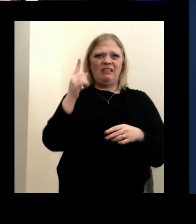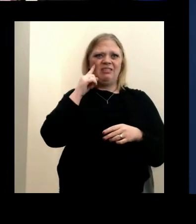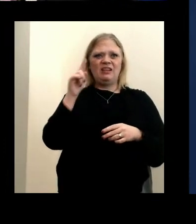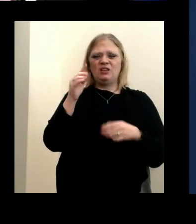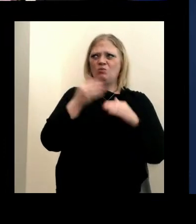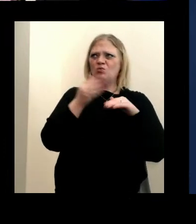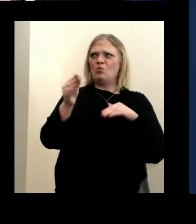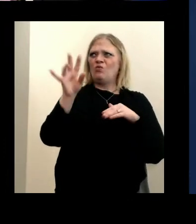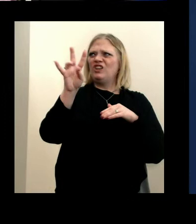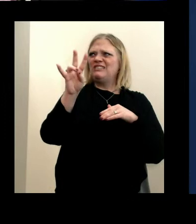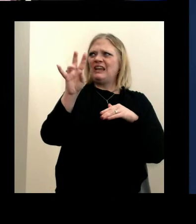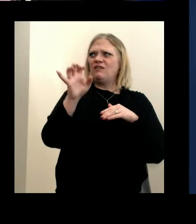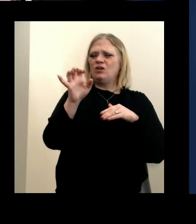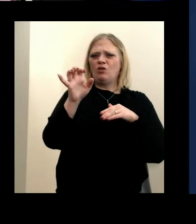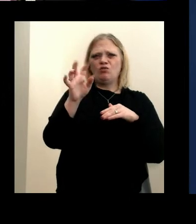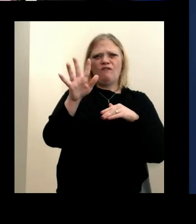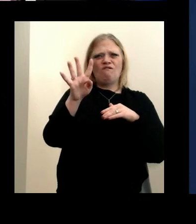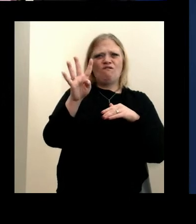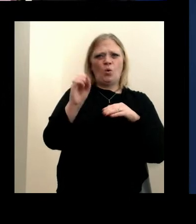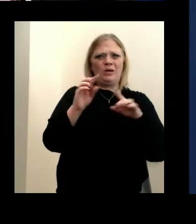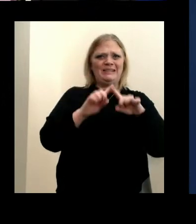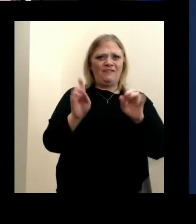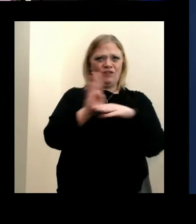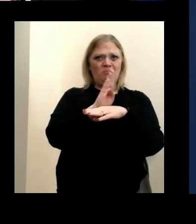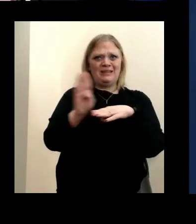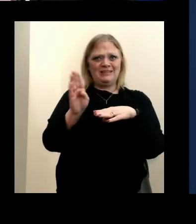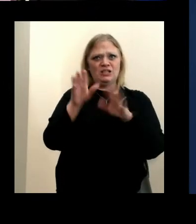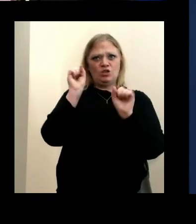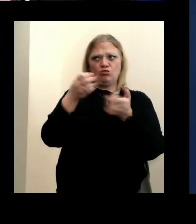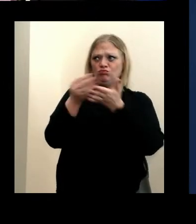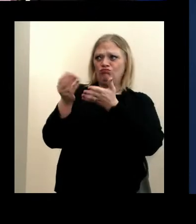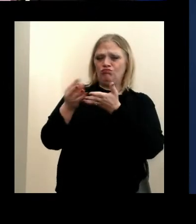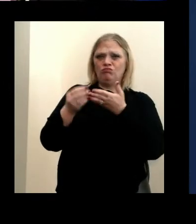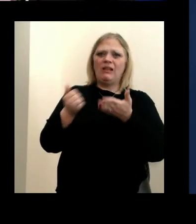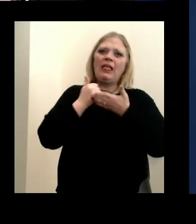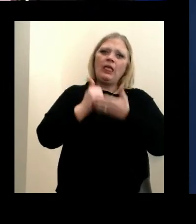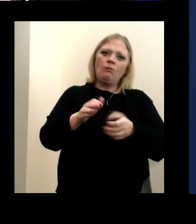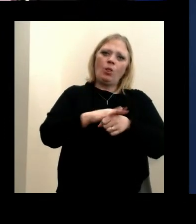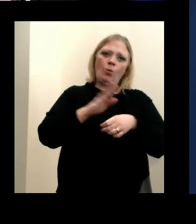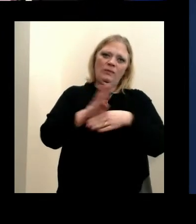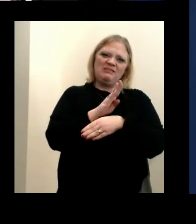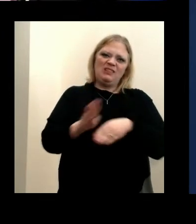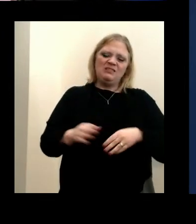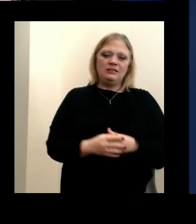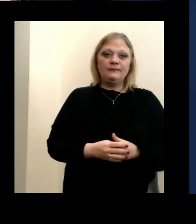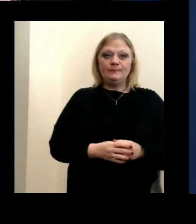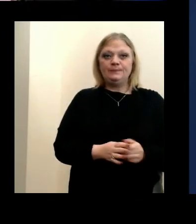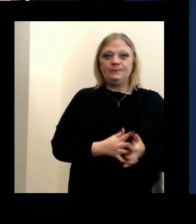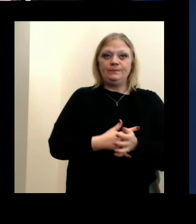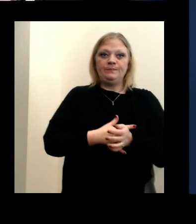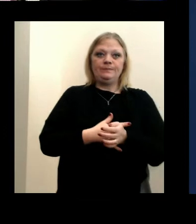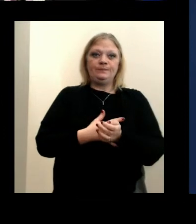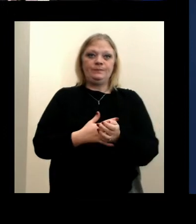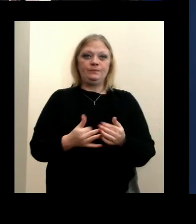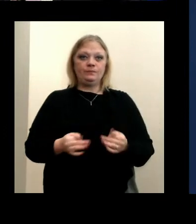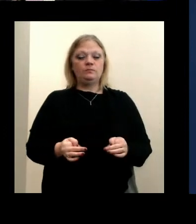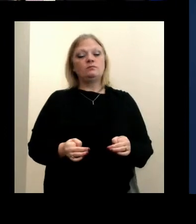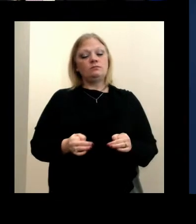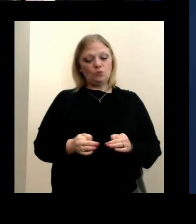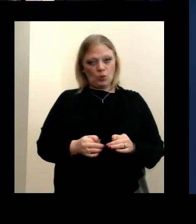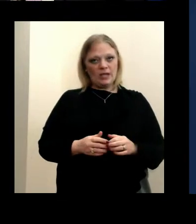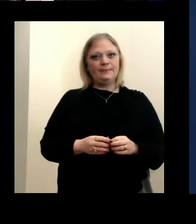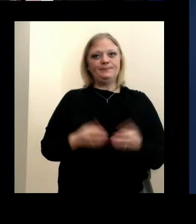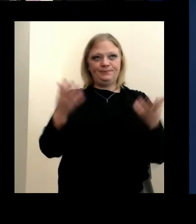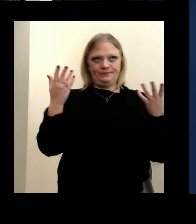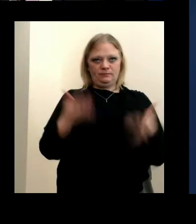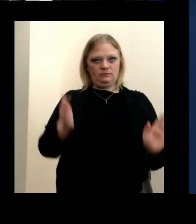in Erie County. Go use it, go spend some money, help a local business out. Now, as a lot of people know, last week